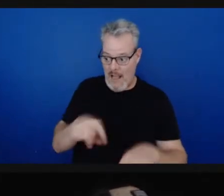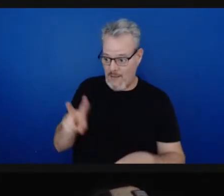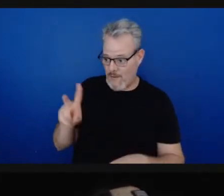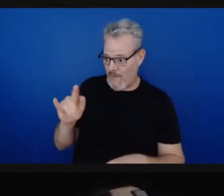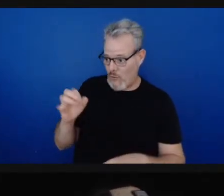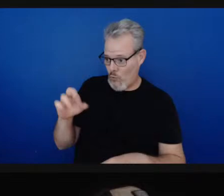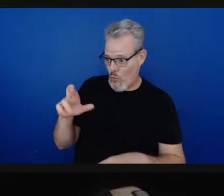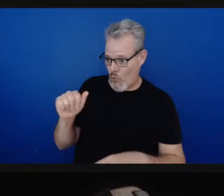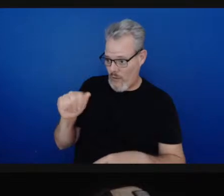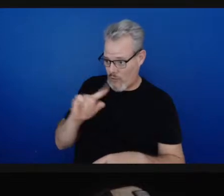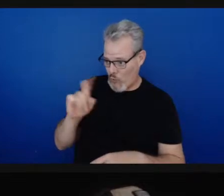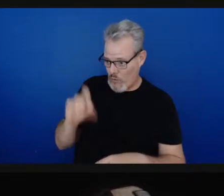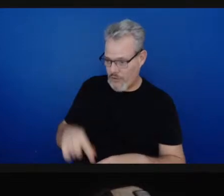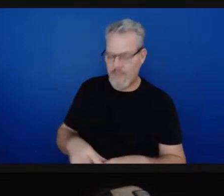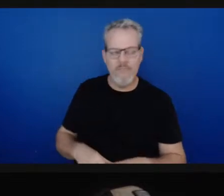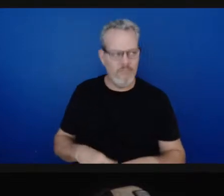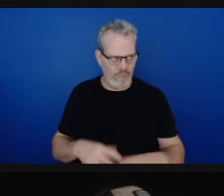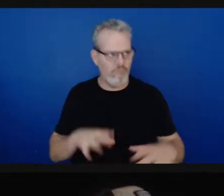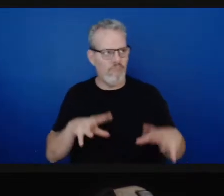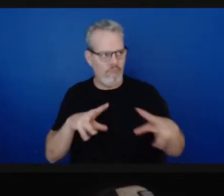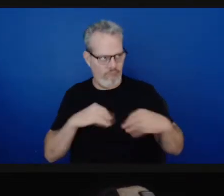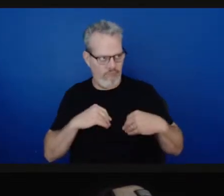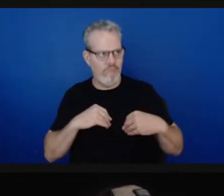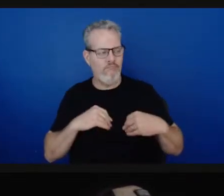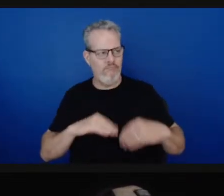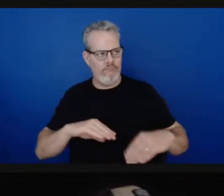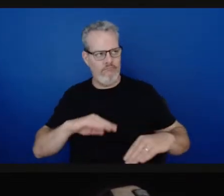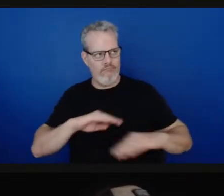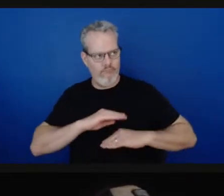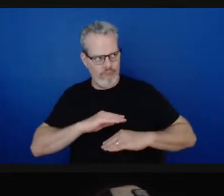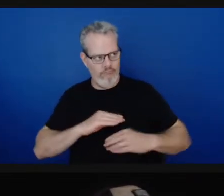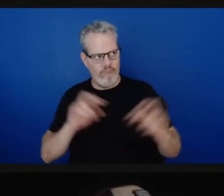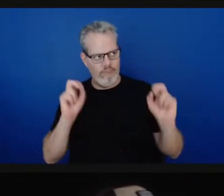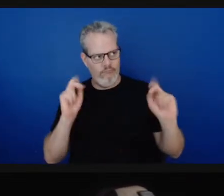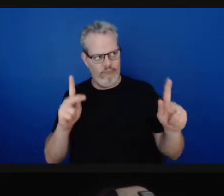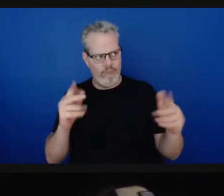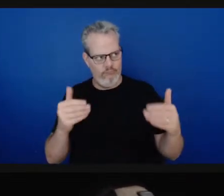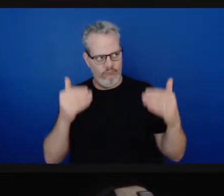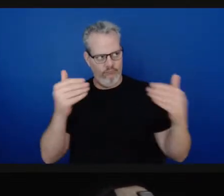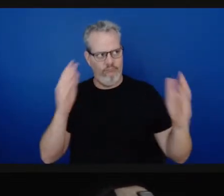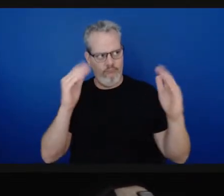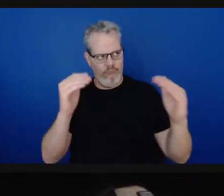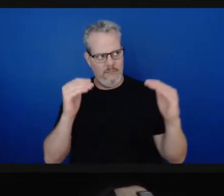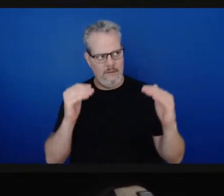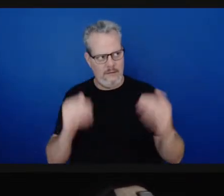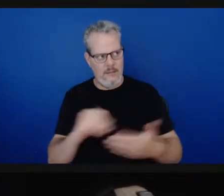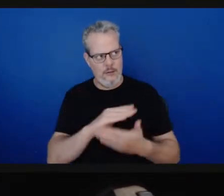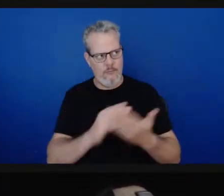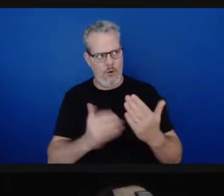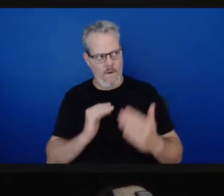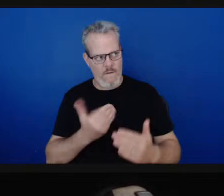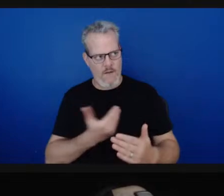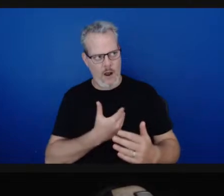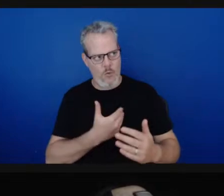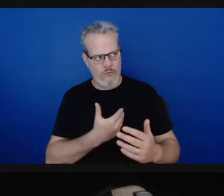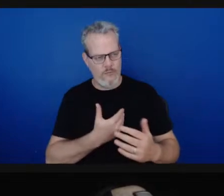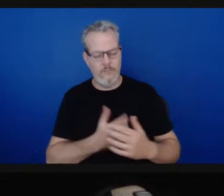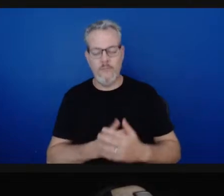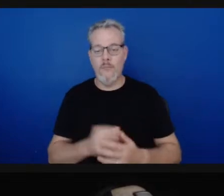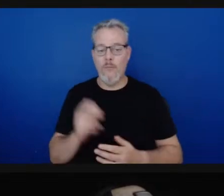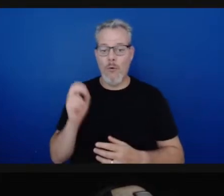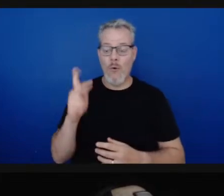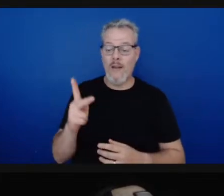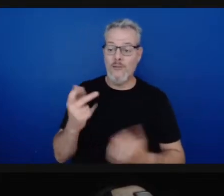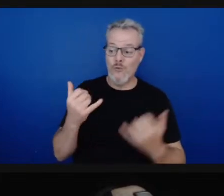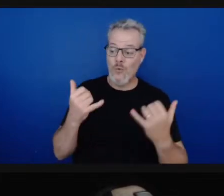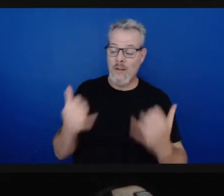that does it for now, and we can go ahead and transition into the next segment. All right. So we'll do Volcano Watch in honor